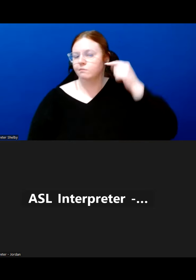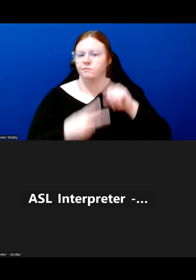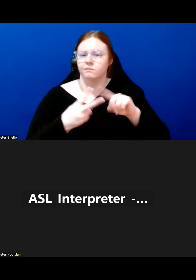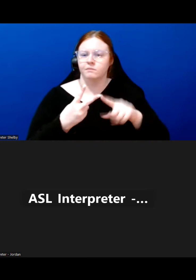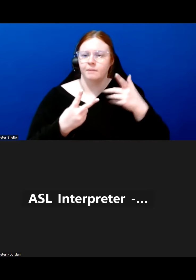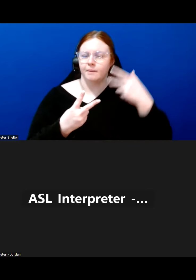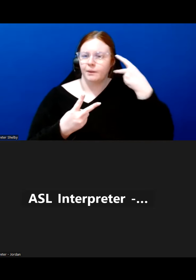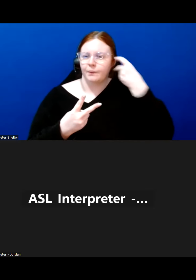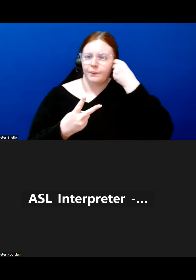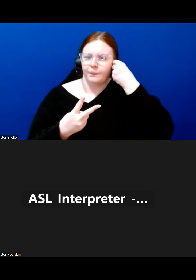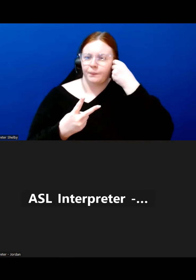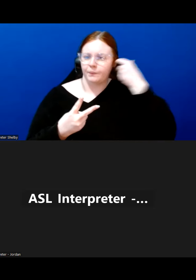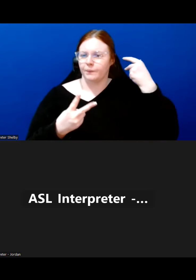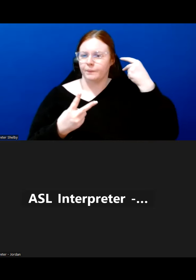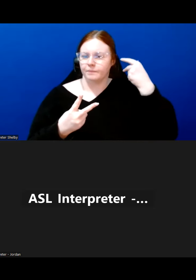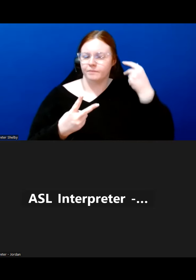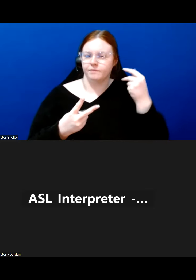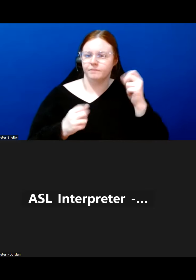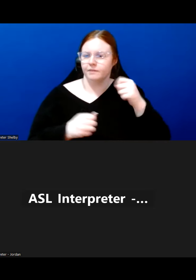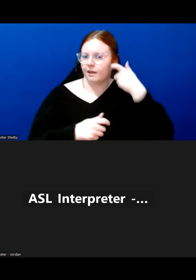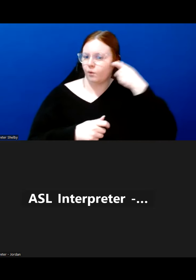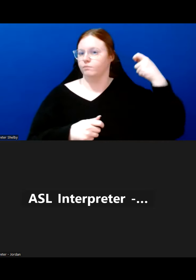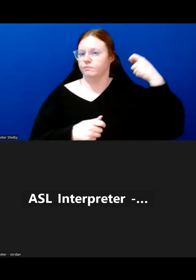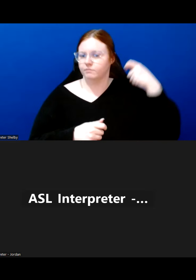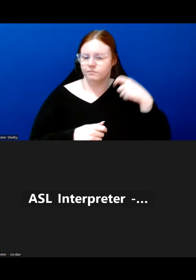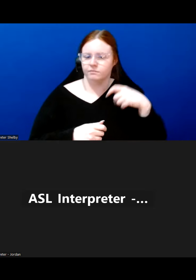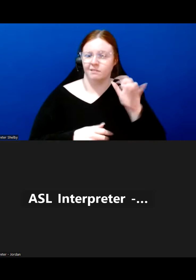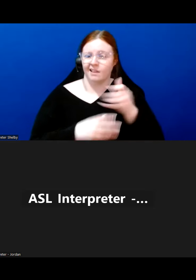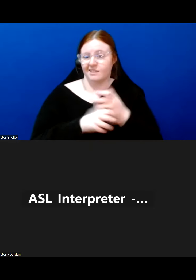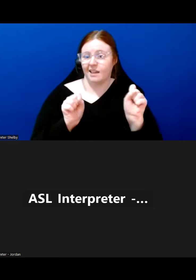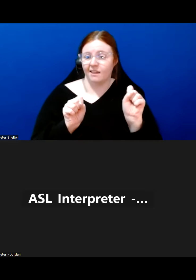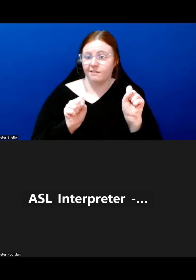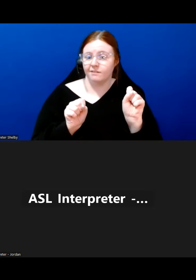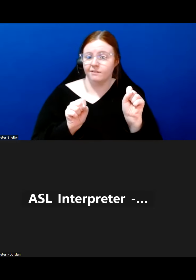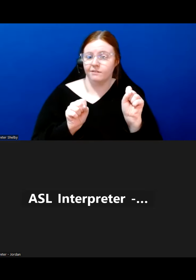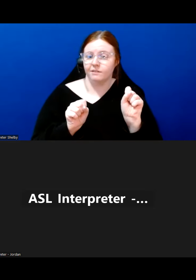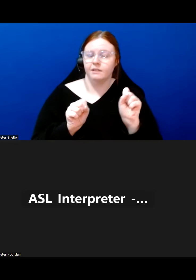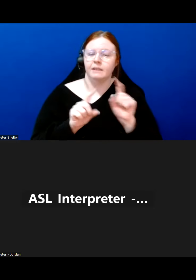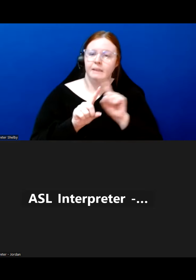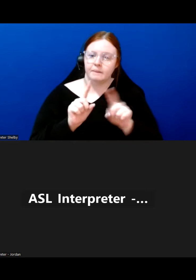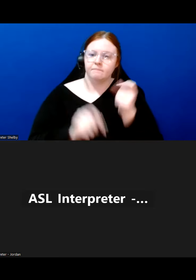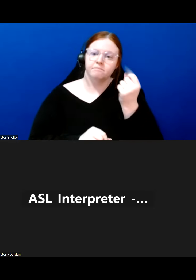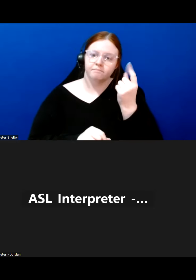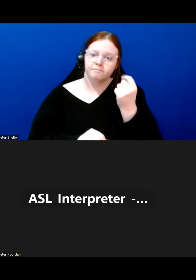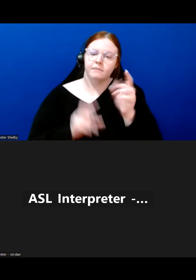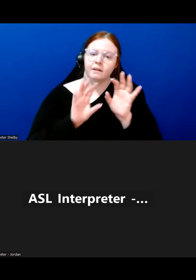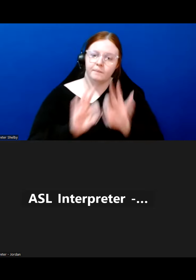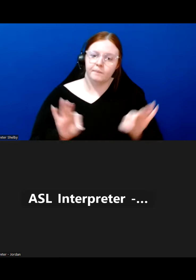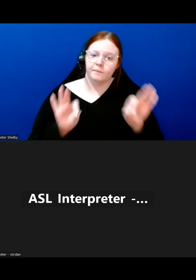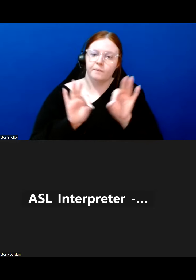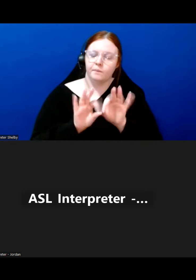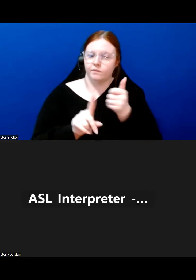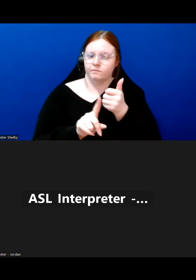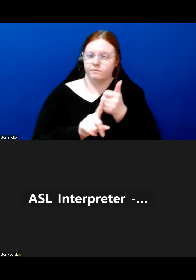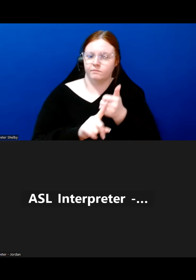that you can use yourself at home. And it's safe to use as long as you haven't had any issues